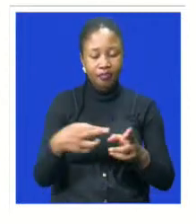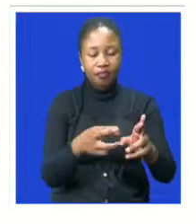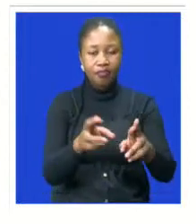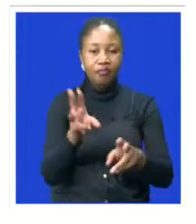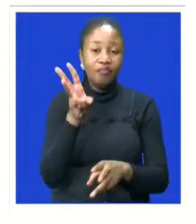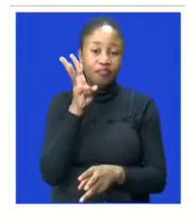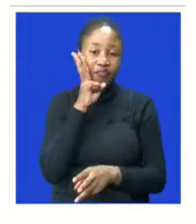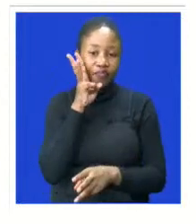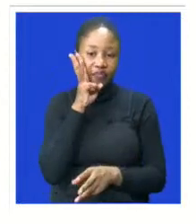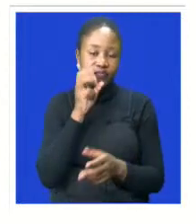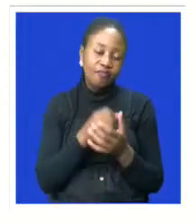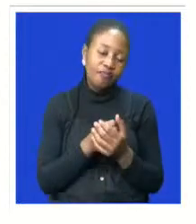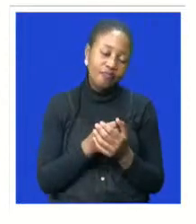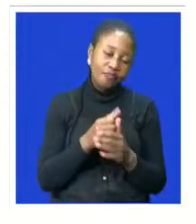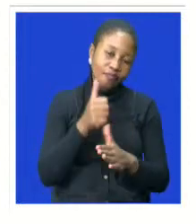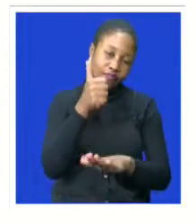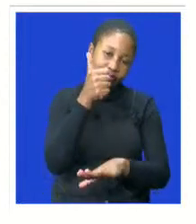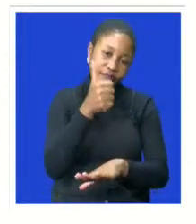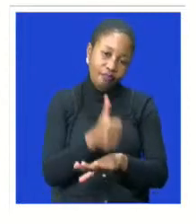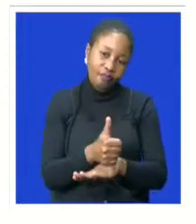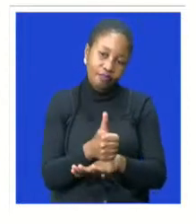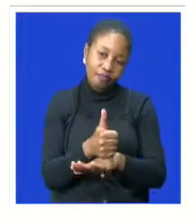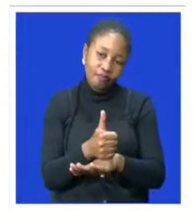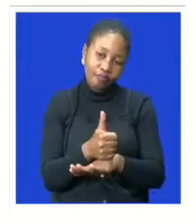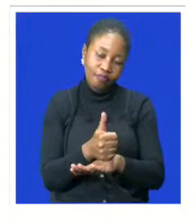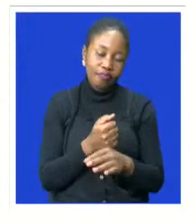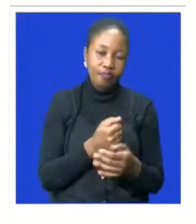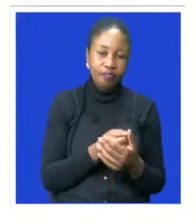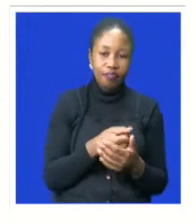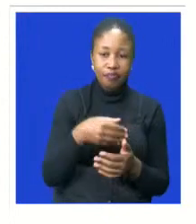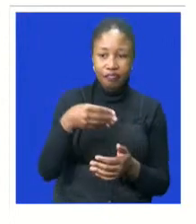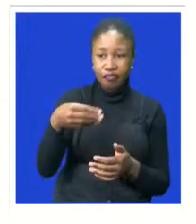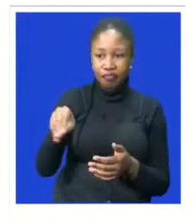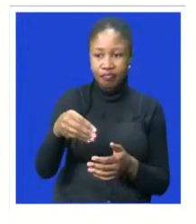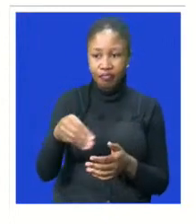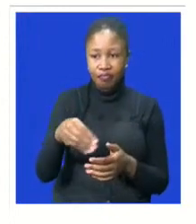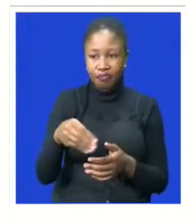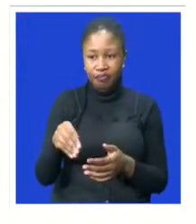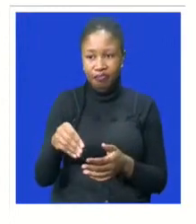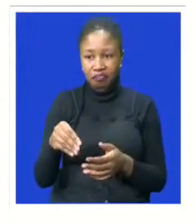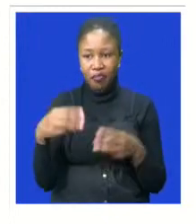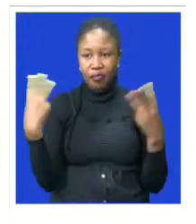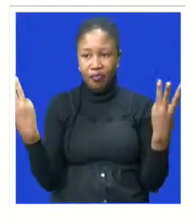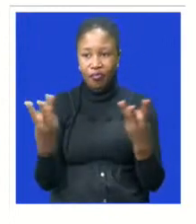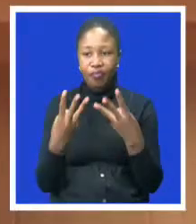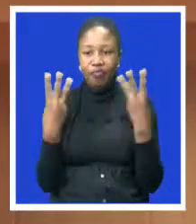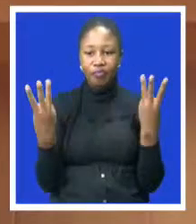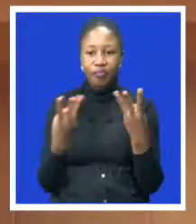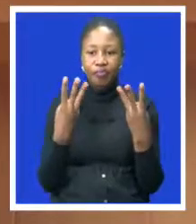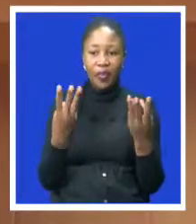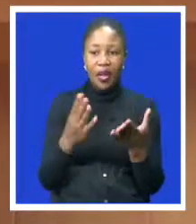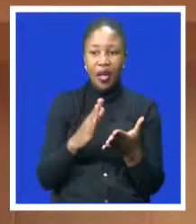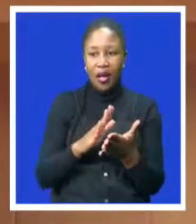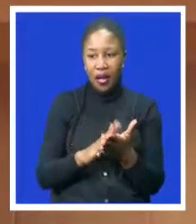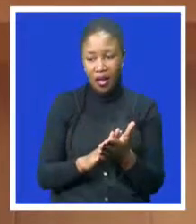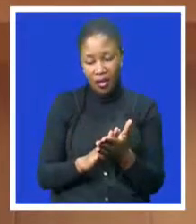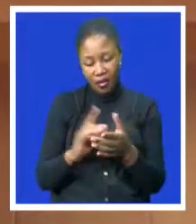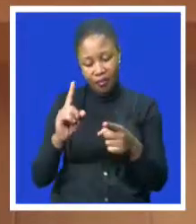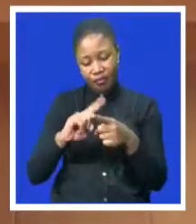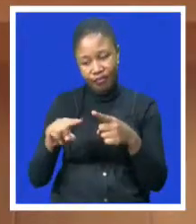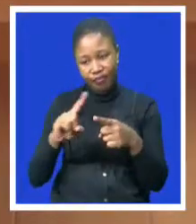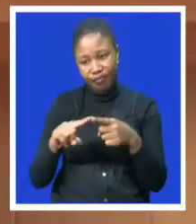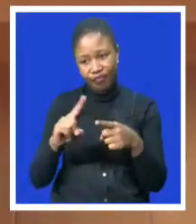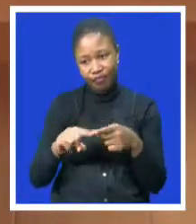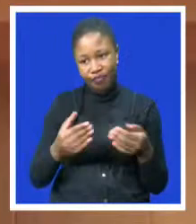a chair, we have paper, people, and dolls. So from this